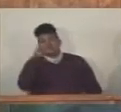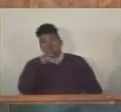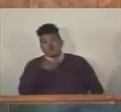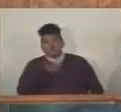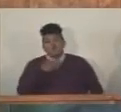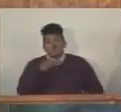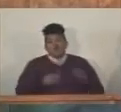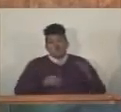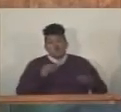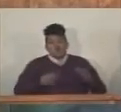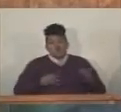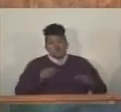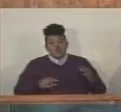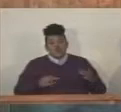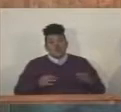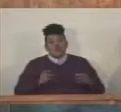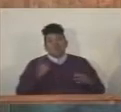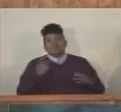He's in Cuba.